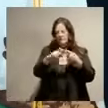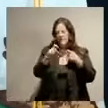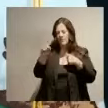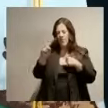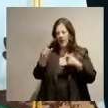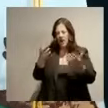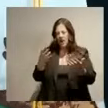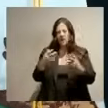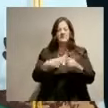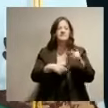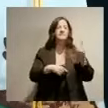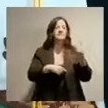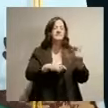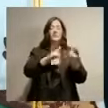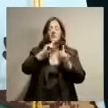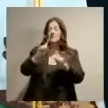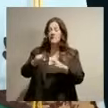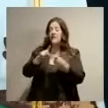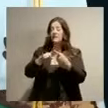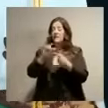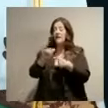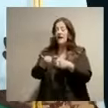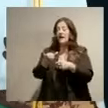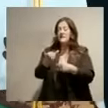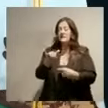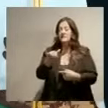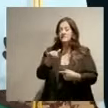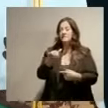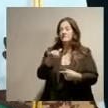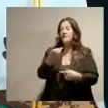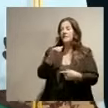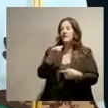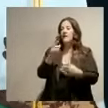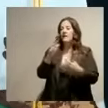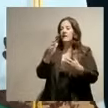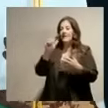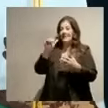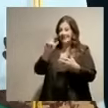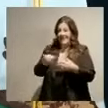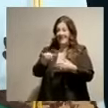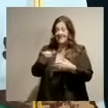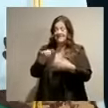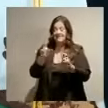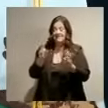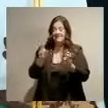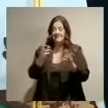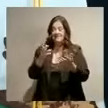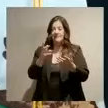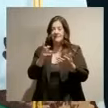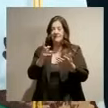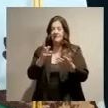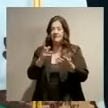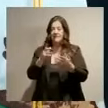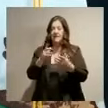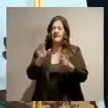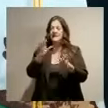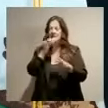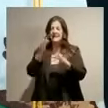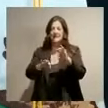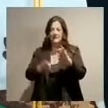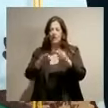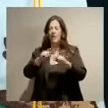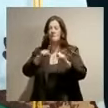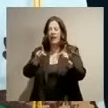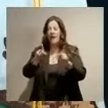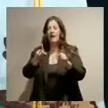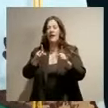Yeah, so there are this it's not simple to just tie because we're going